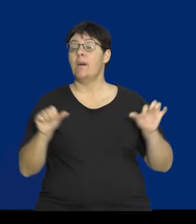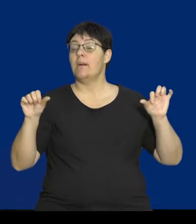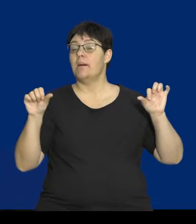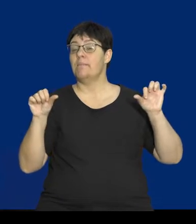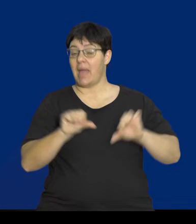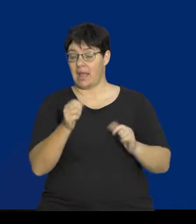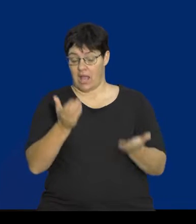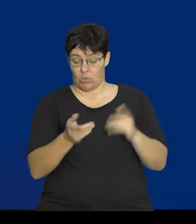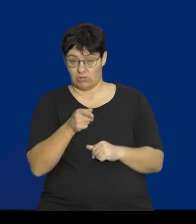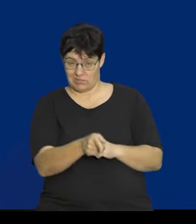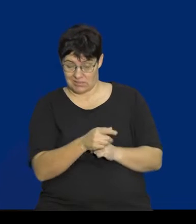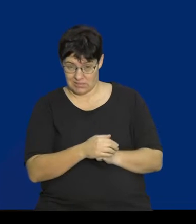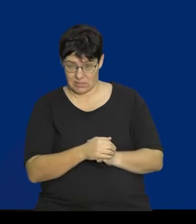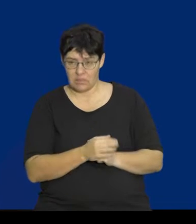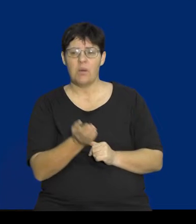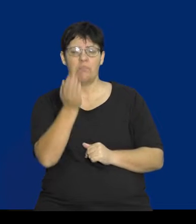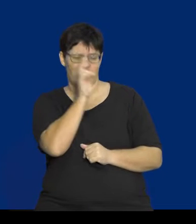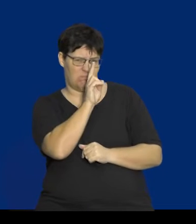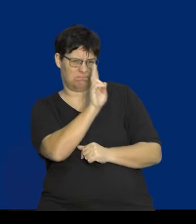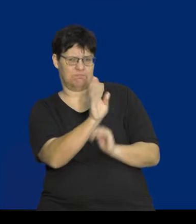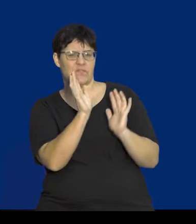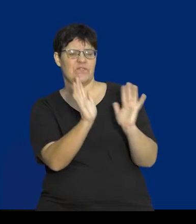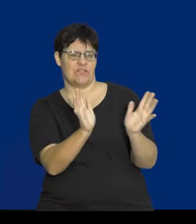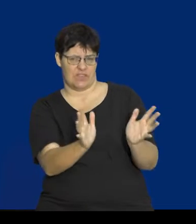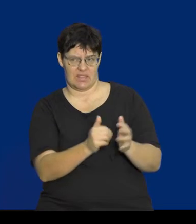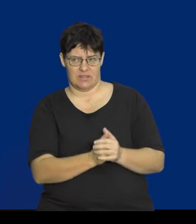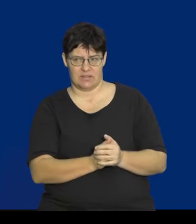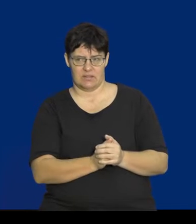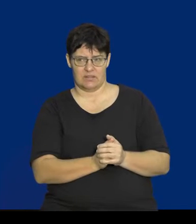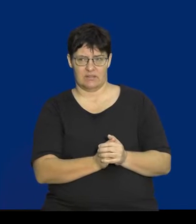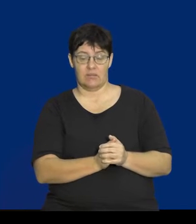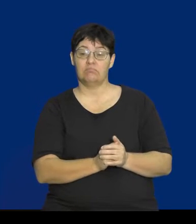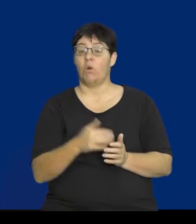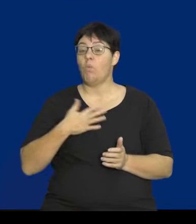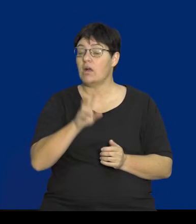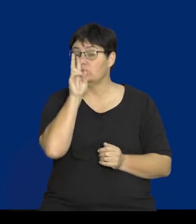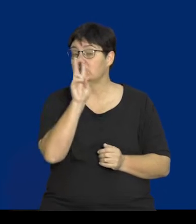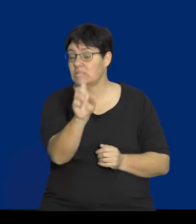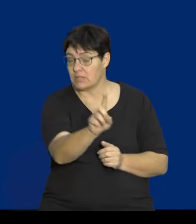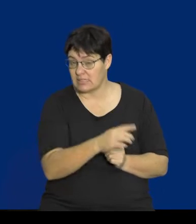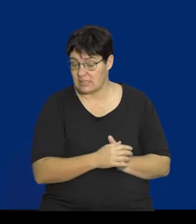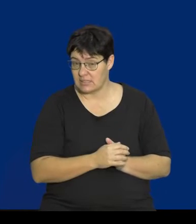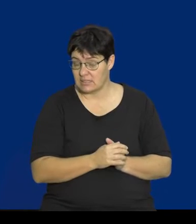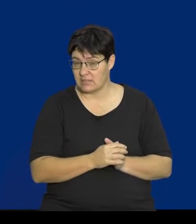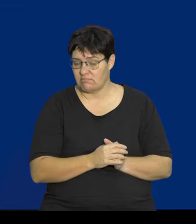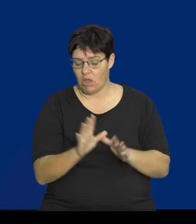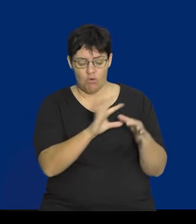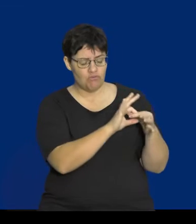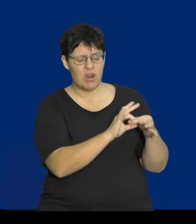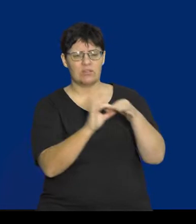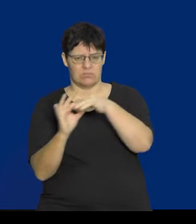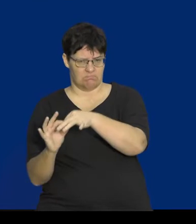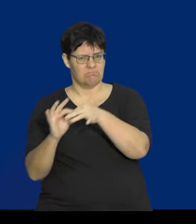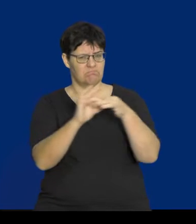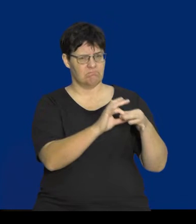have looked at the equation previously, but what I need you to see here is that when I look at the relationship